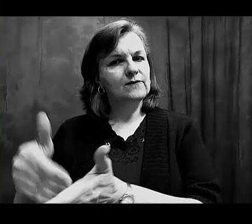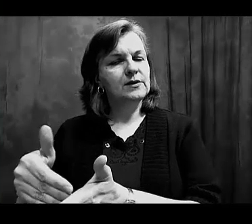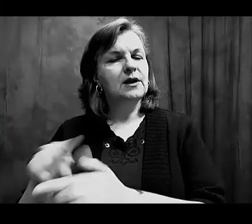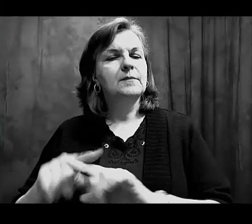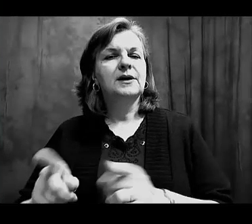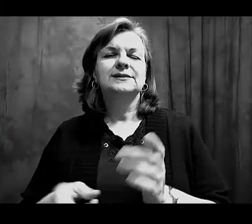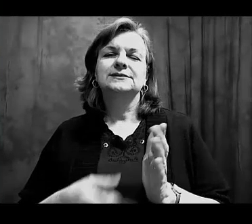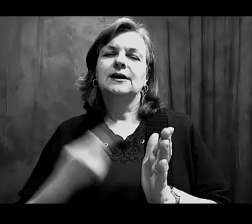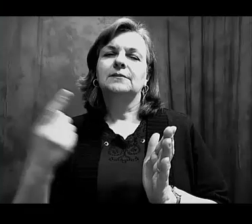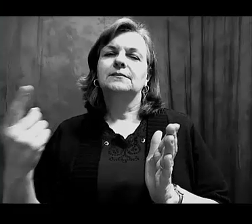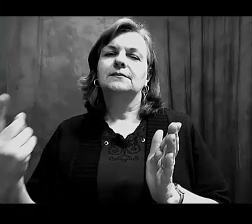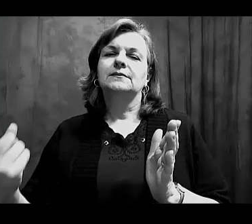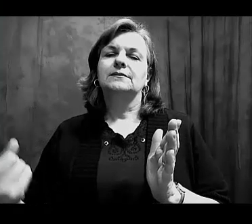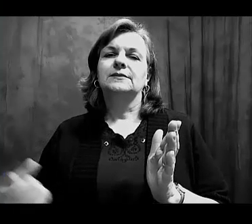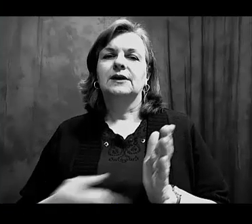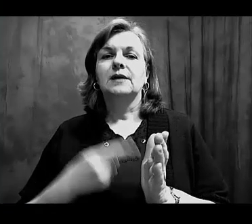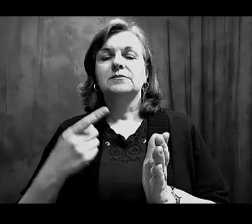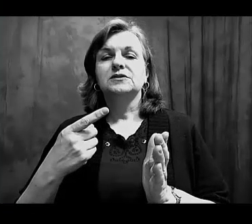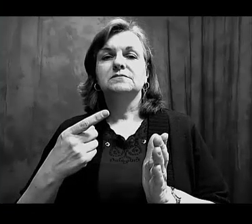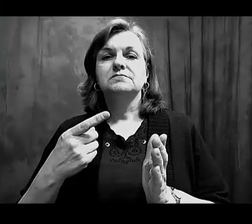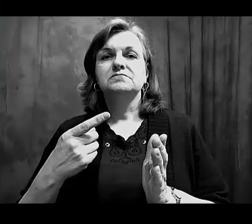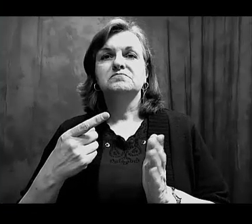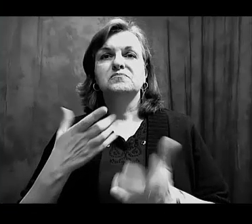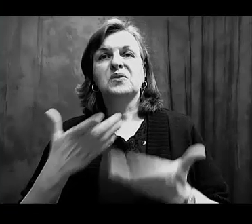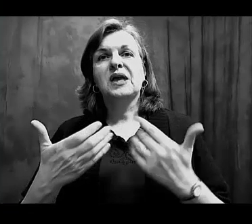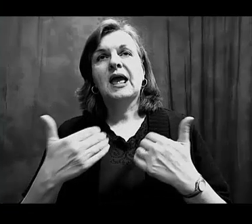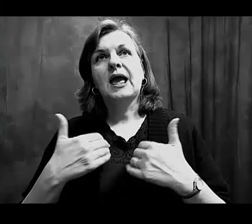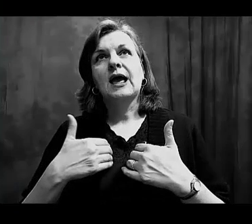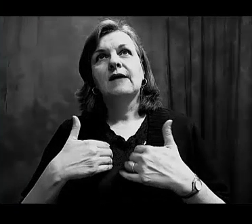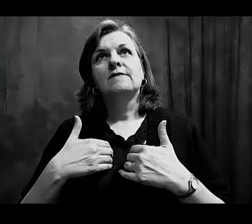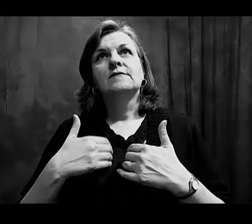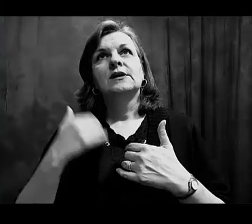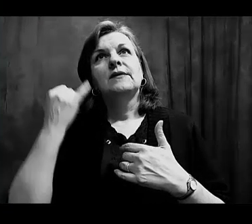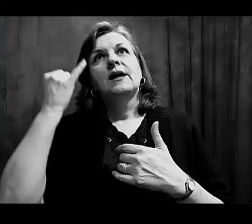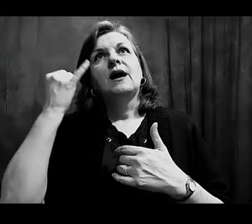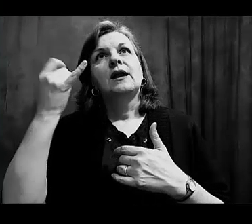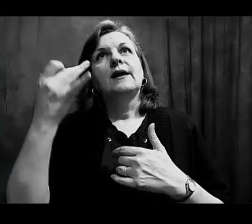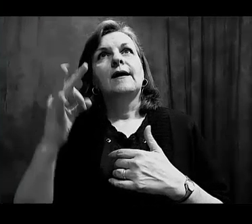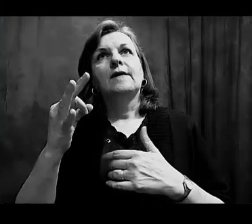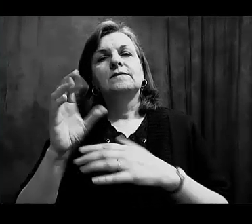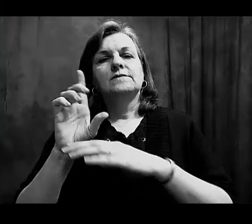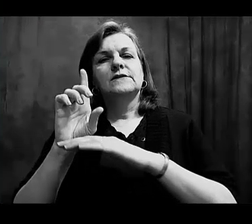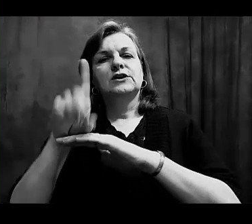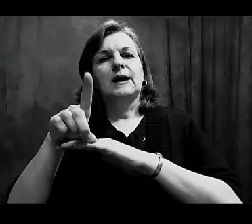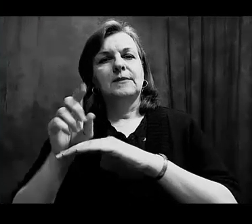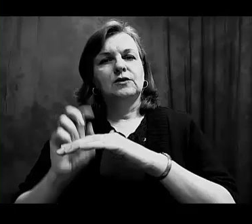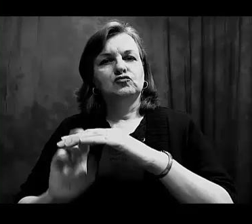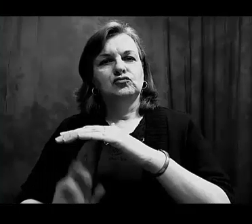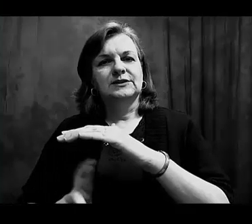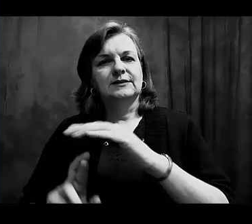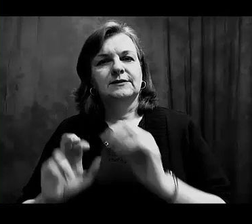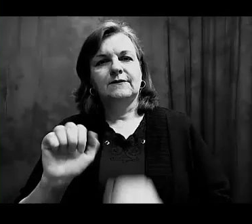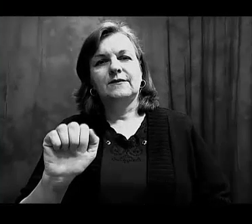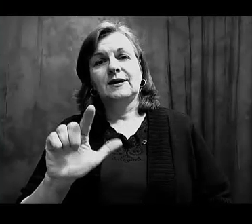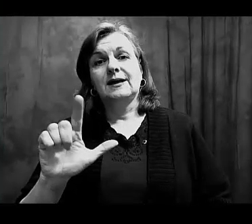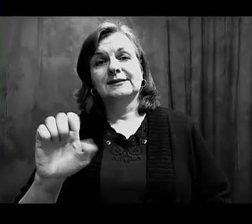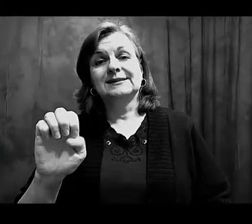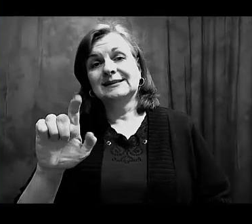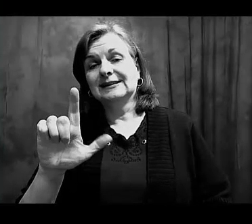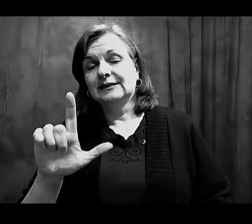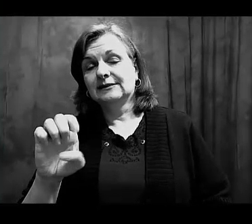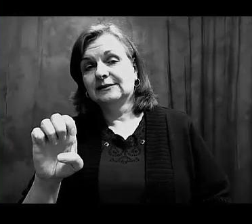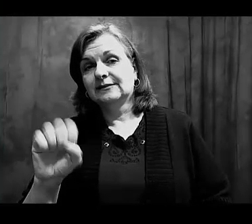very specific rules he laid out, and we follow those a lot, but there are certainly times when